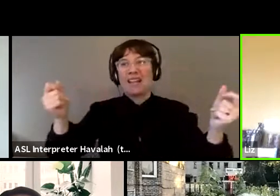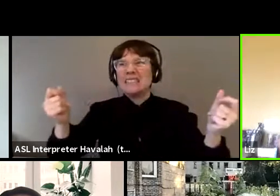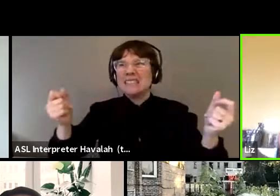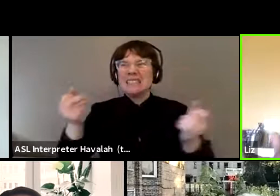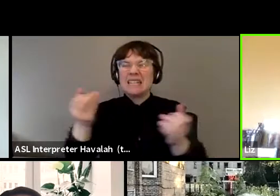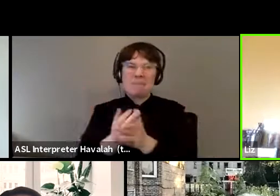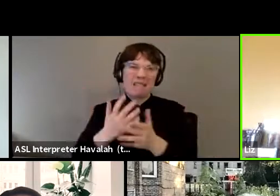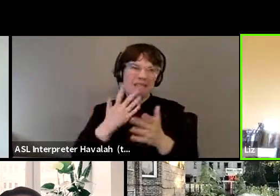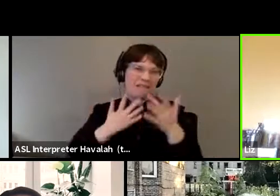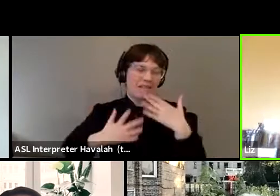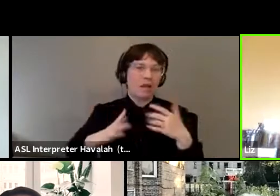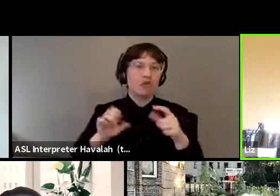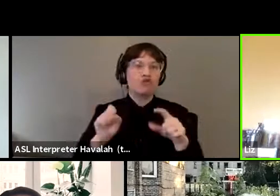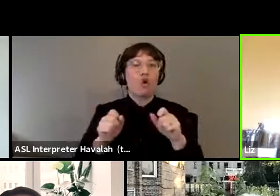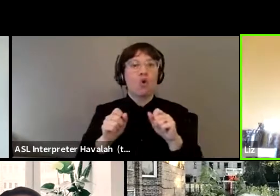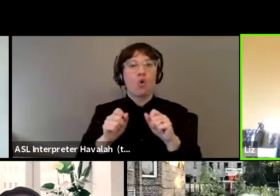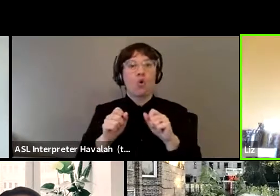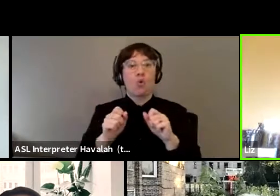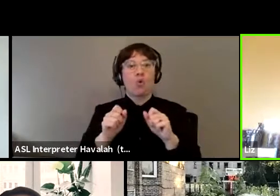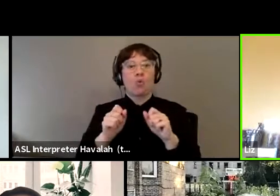slowed down a little bit in the development.